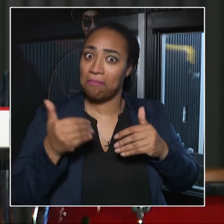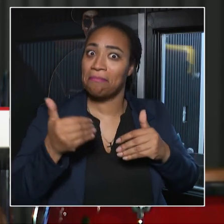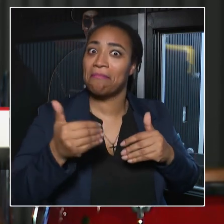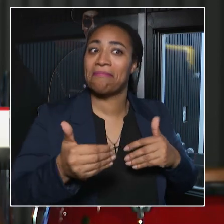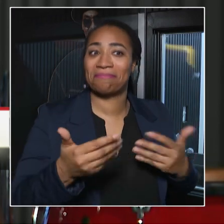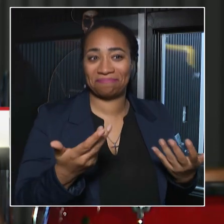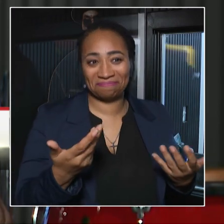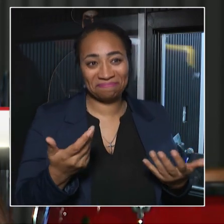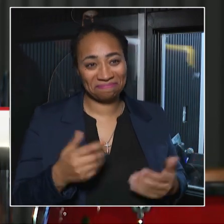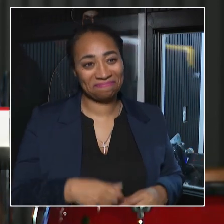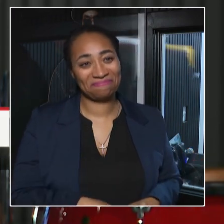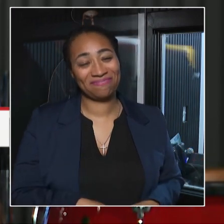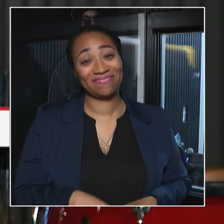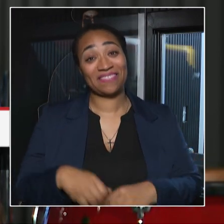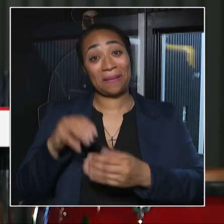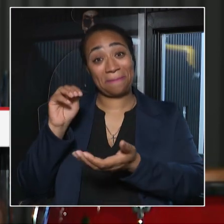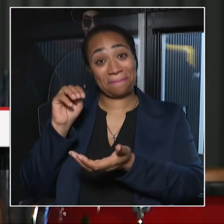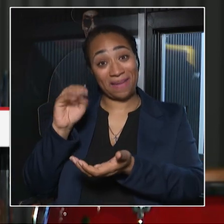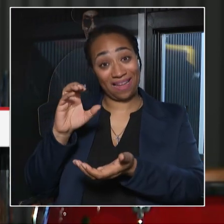there, who used to work for Dempeg,